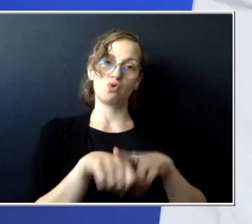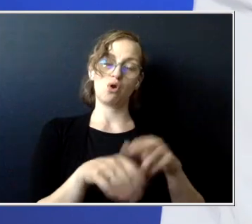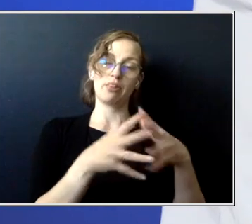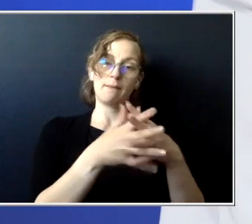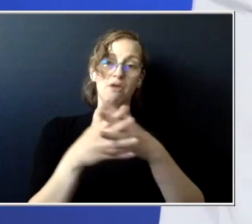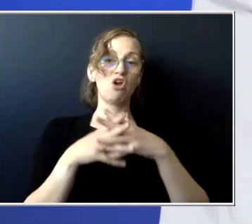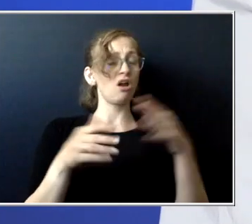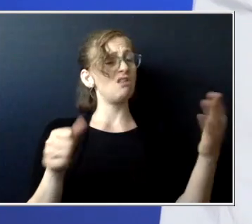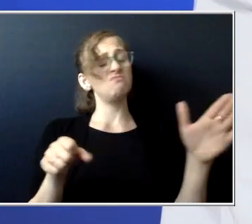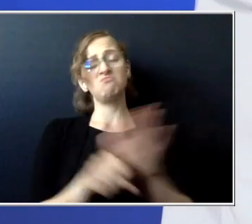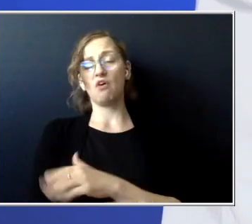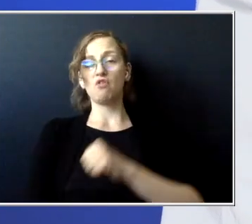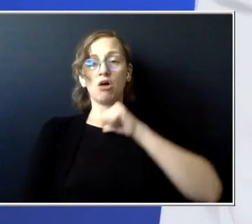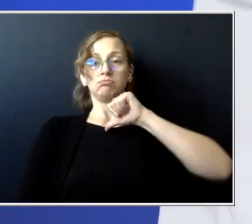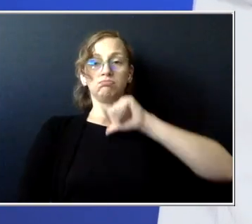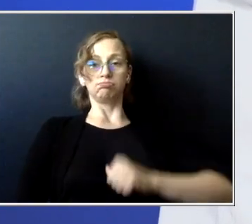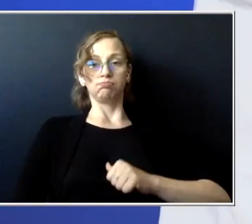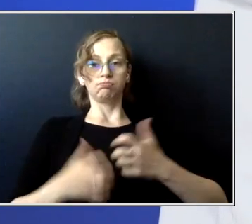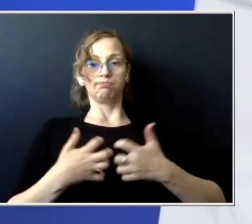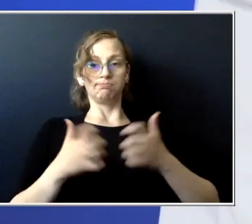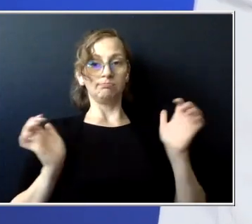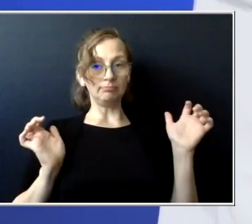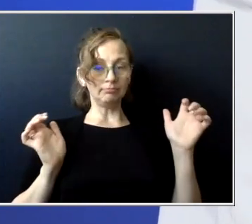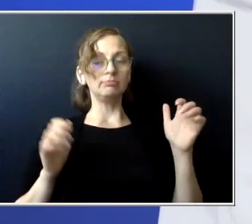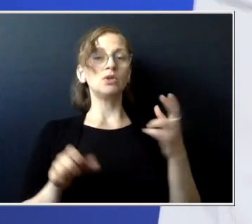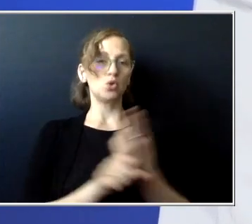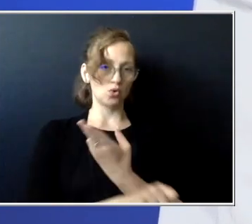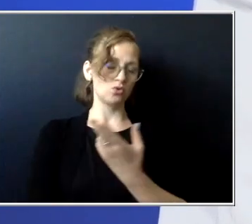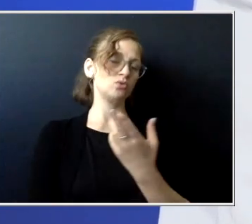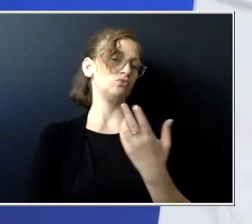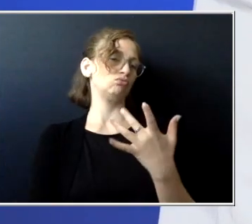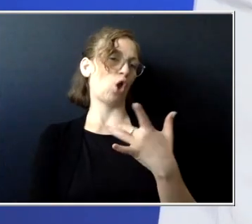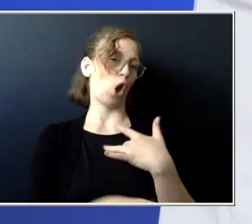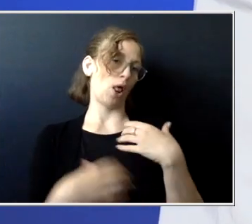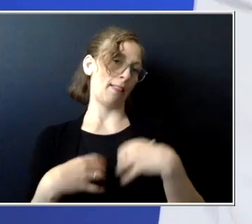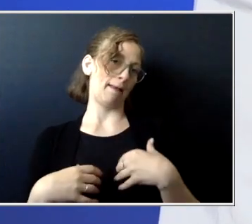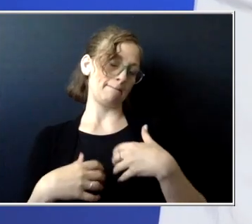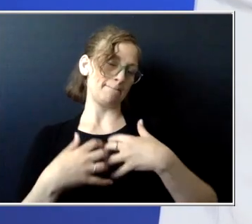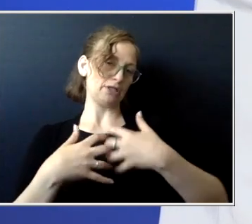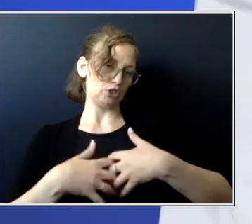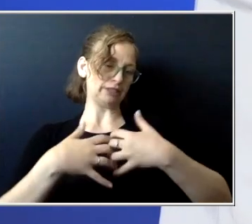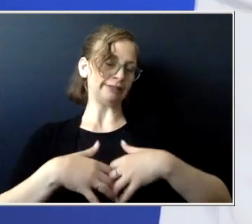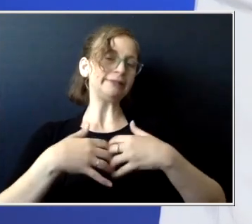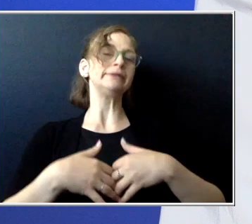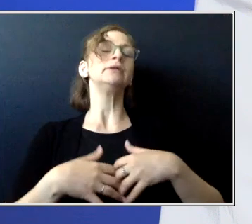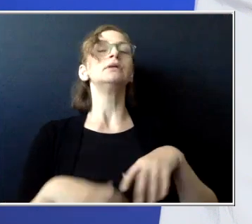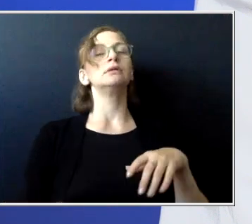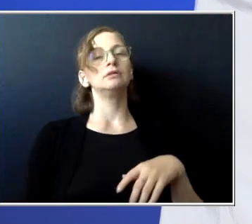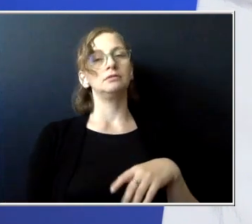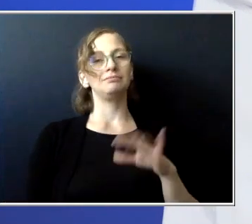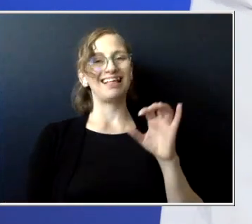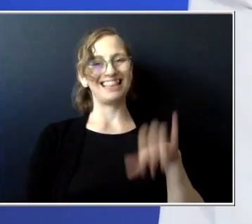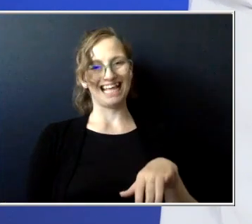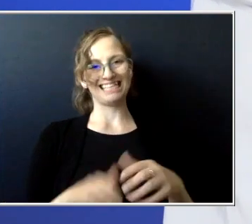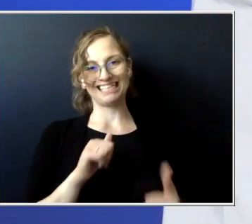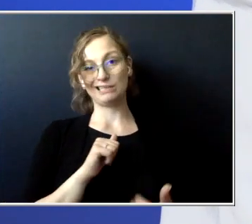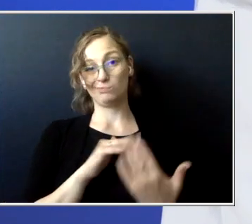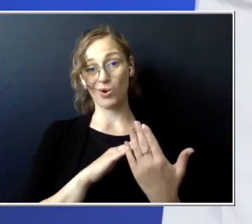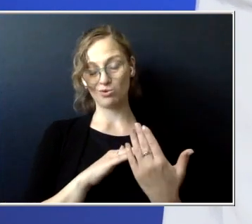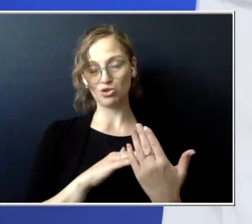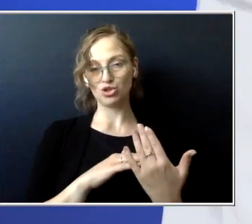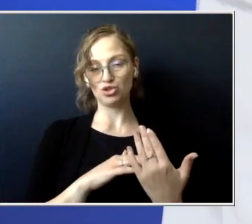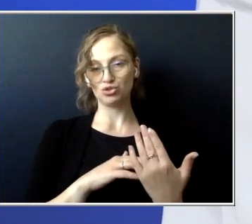heart surgery, and you go on the heart-lung machine, and that's the approach, the approaches that